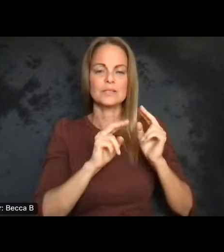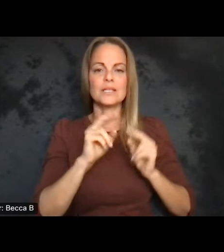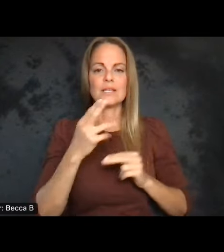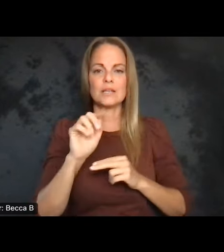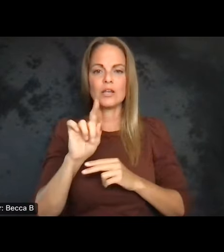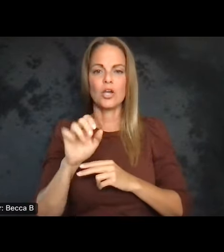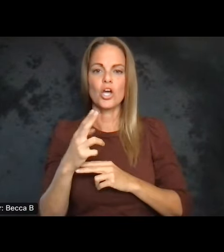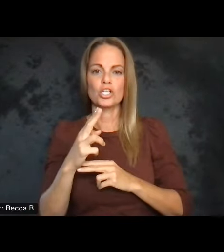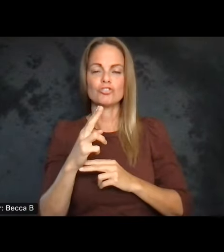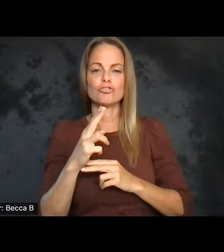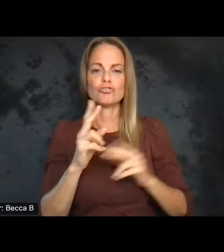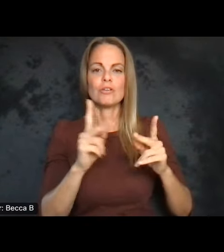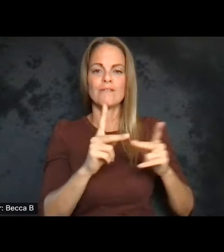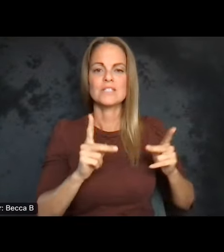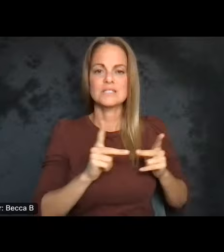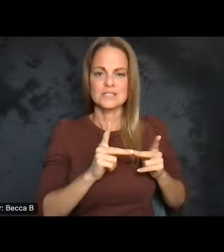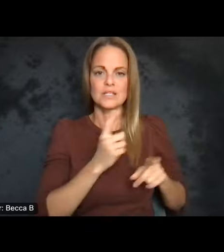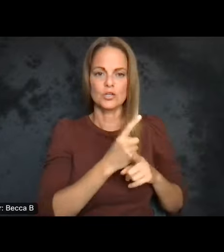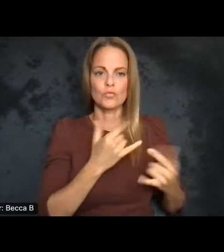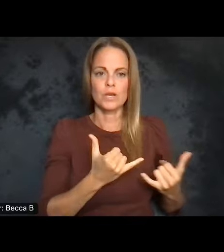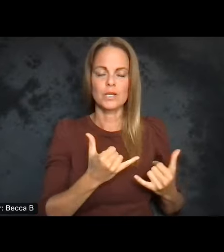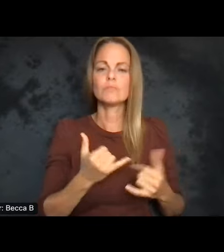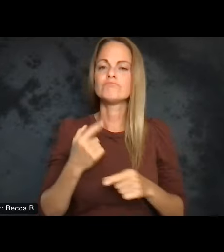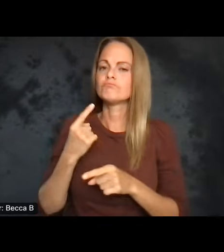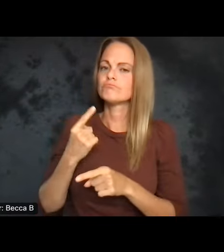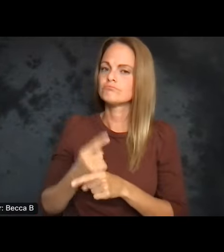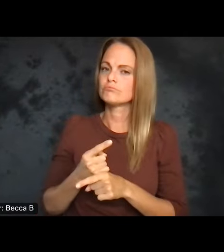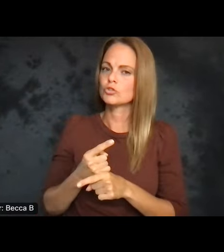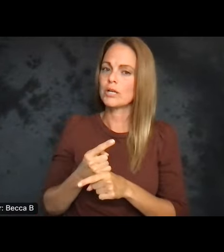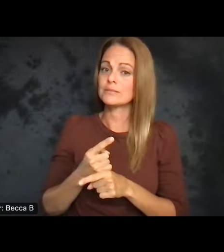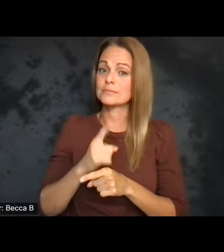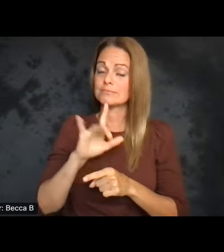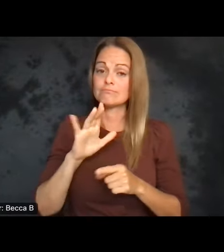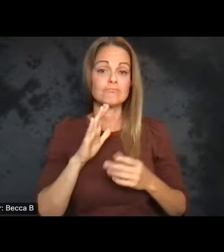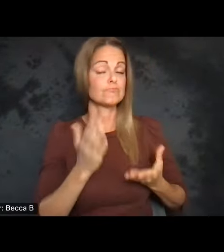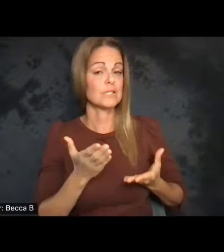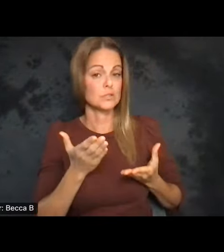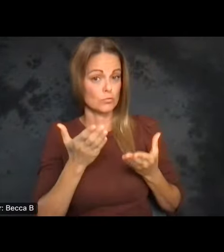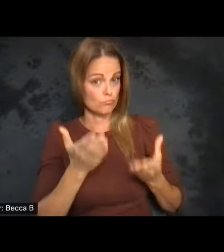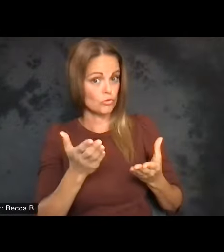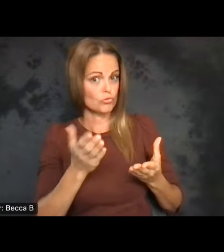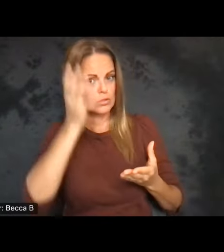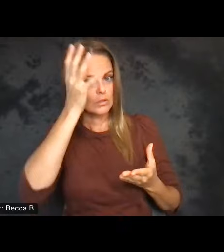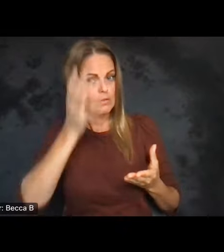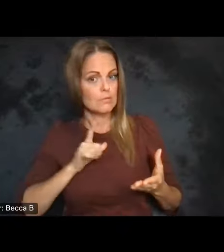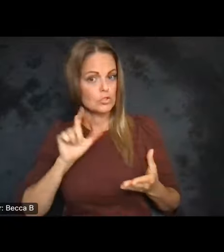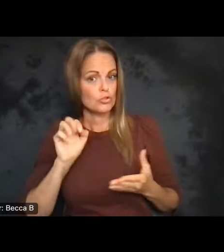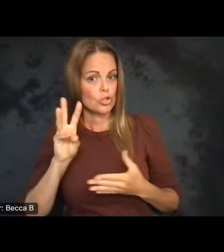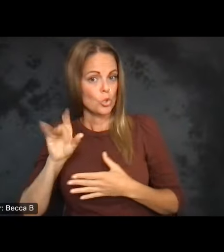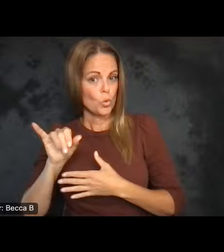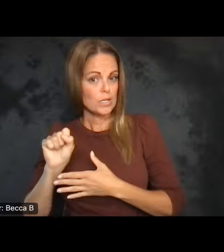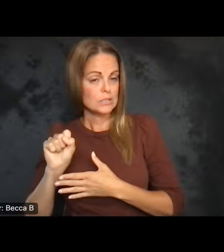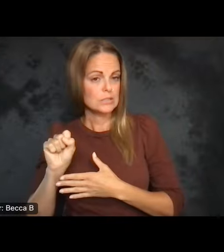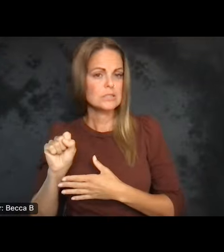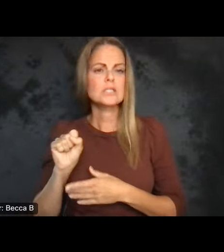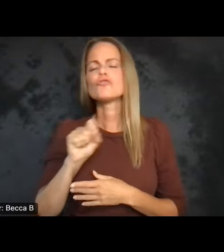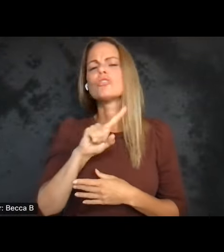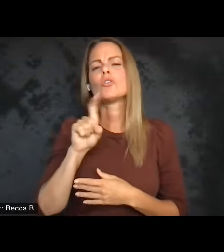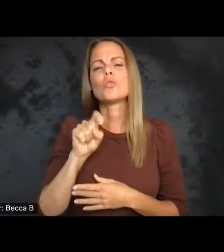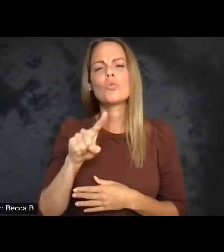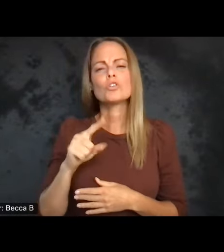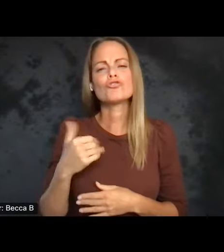time. Correct. That's the motion. Mr. Lewis? Just a question. So